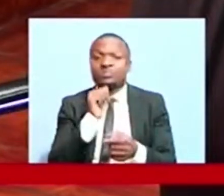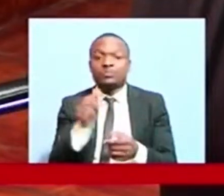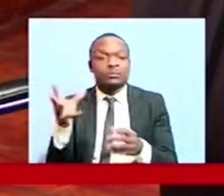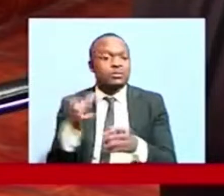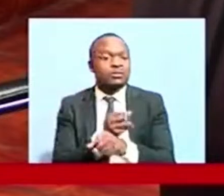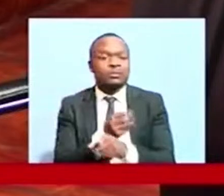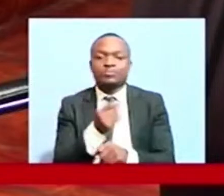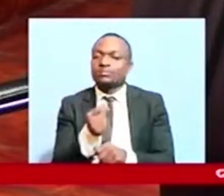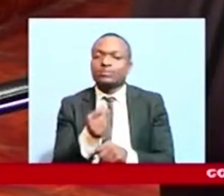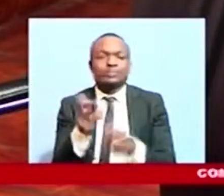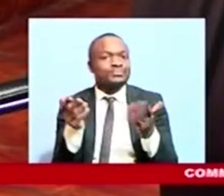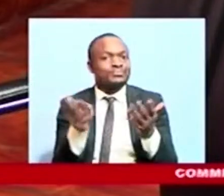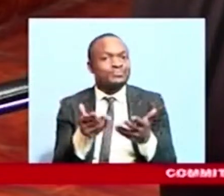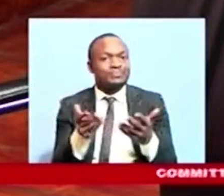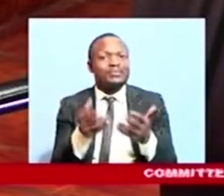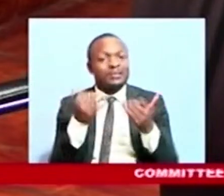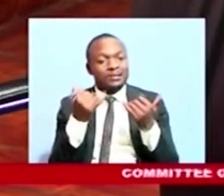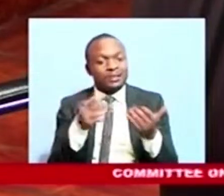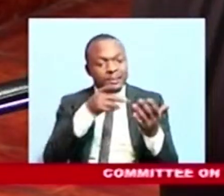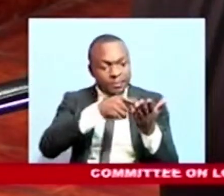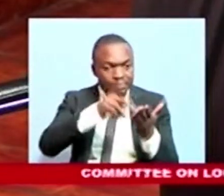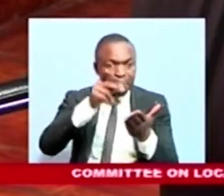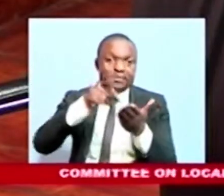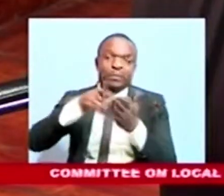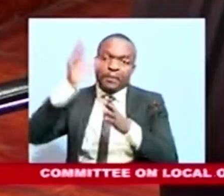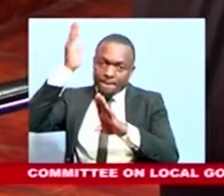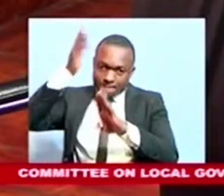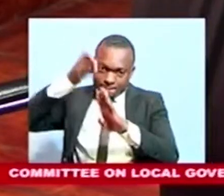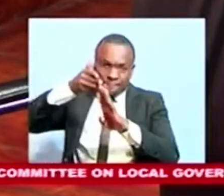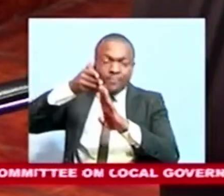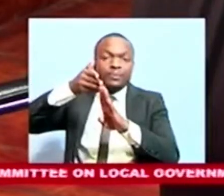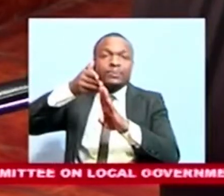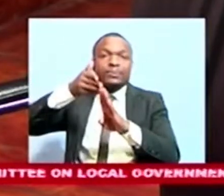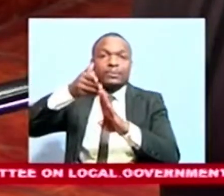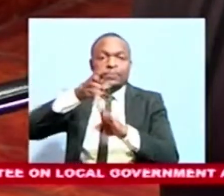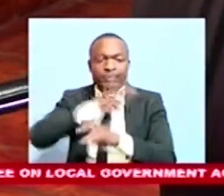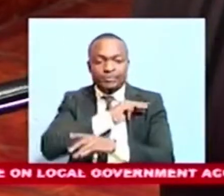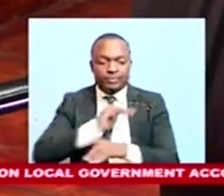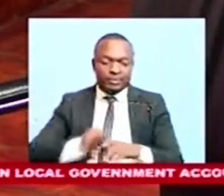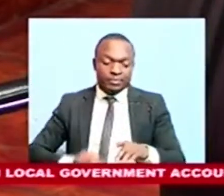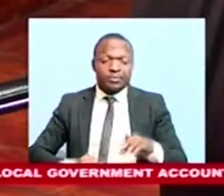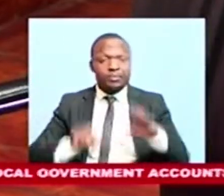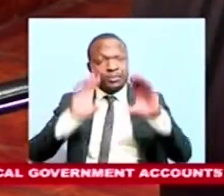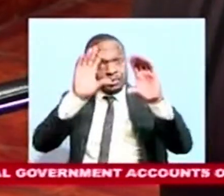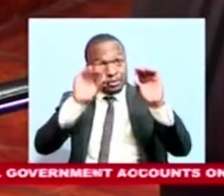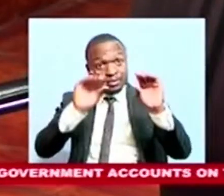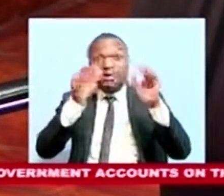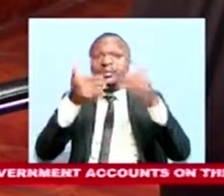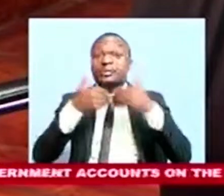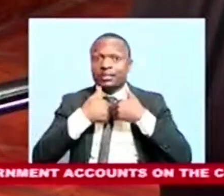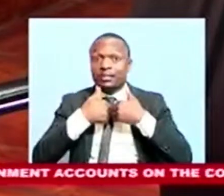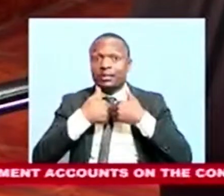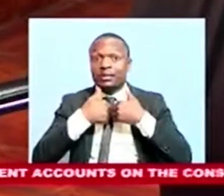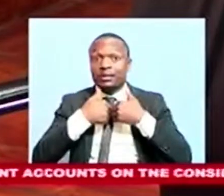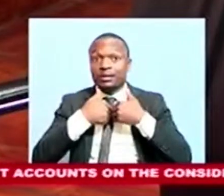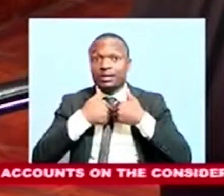cash. We are now paid direct in the members' account. I submit. They have account